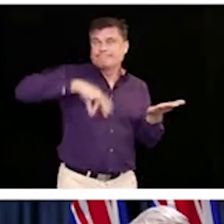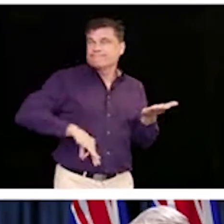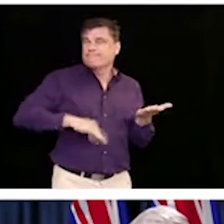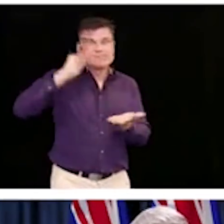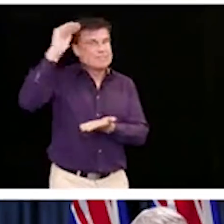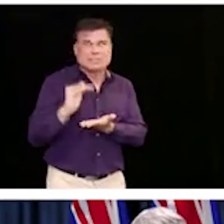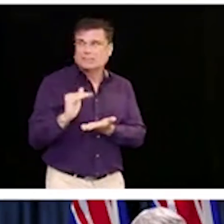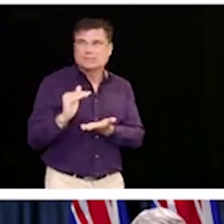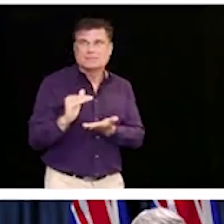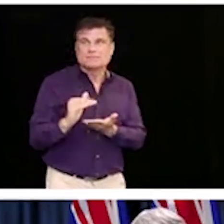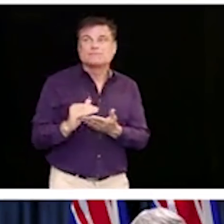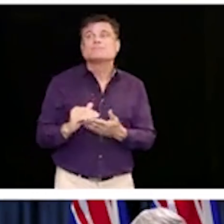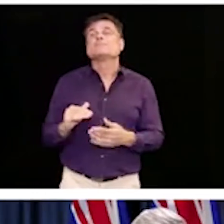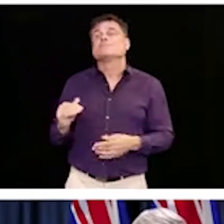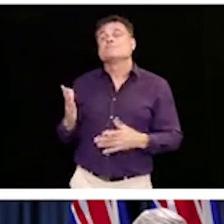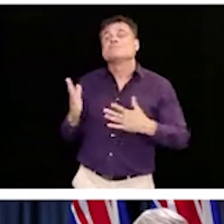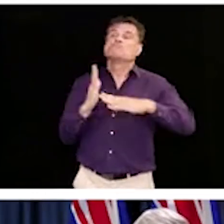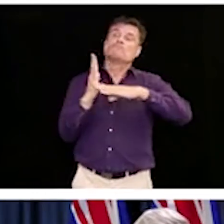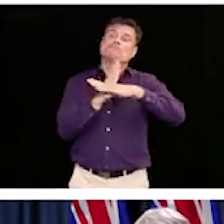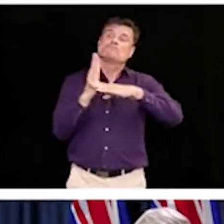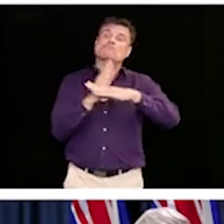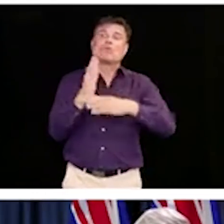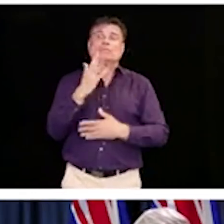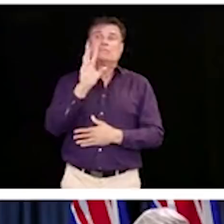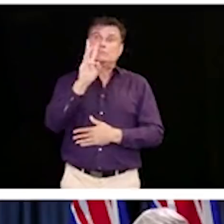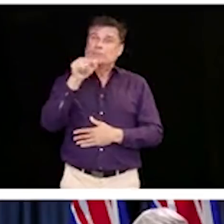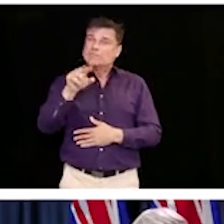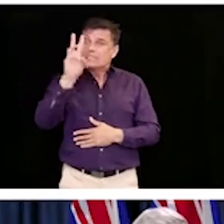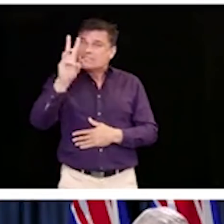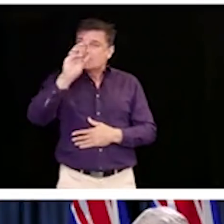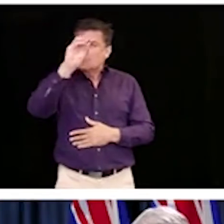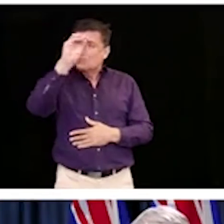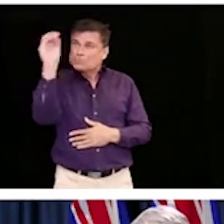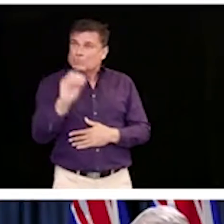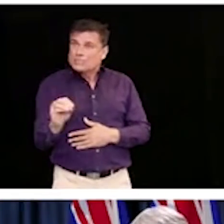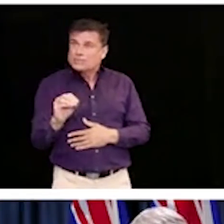expected decline is 6.6% on average across